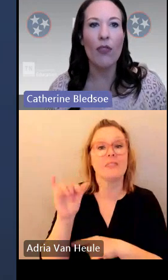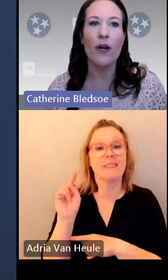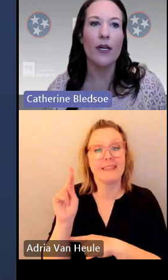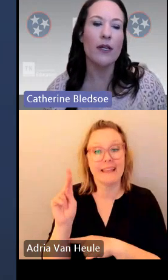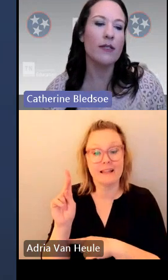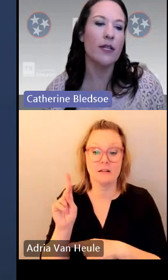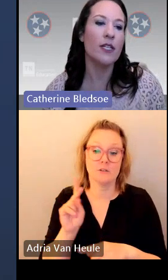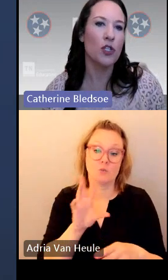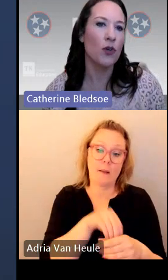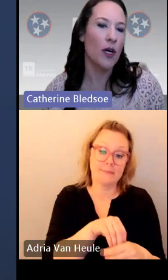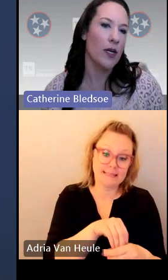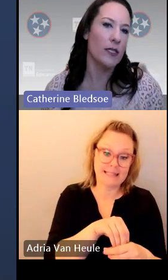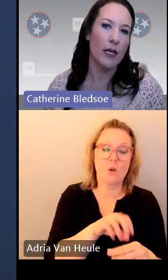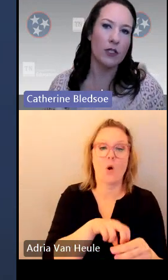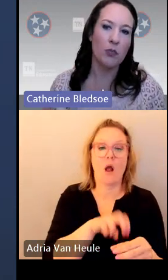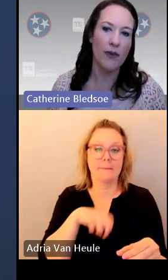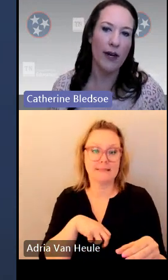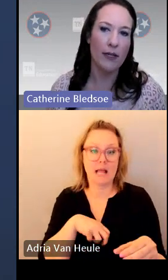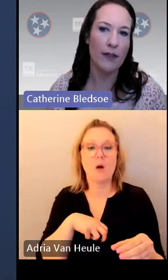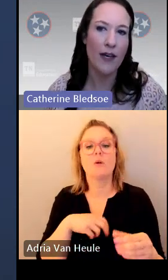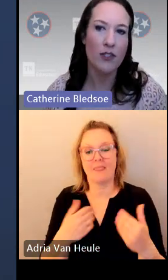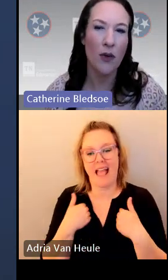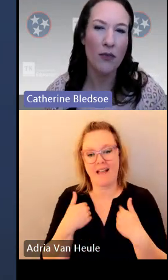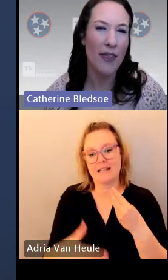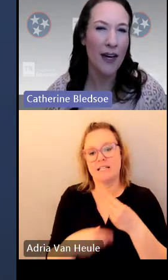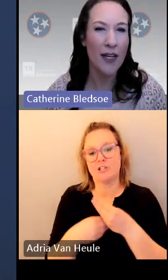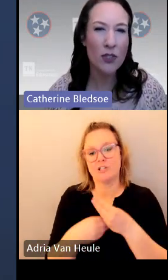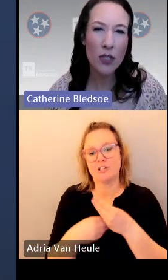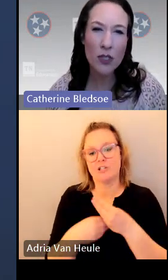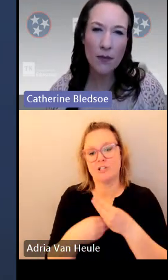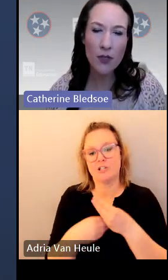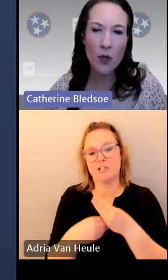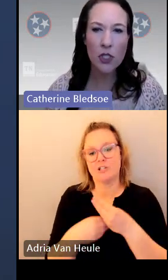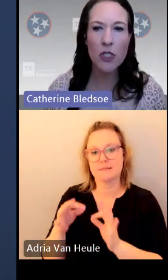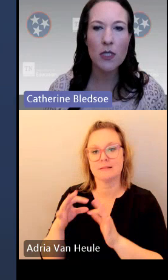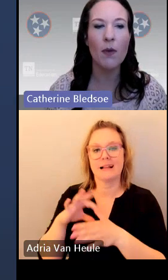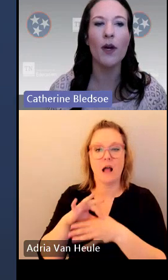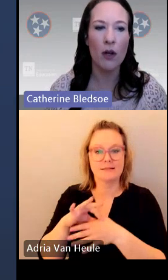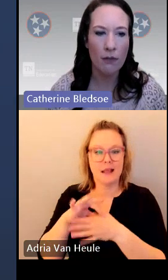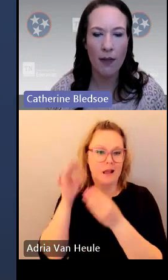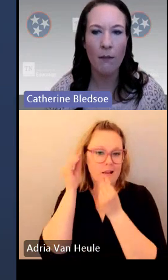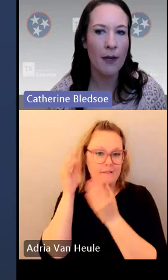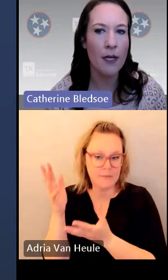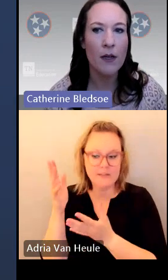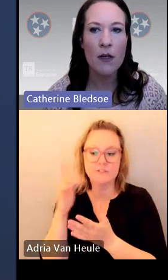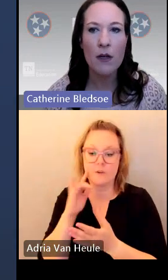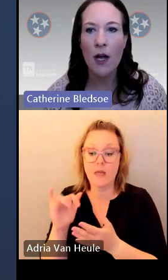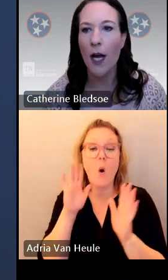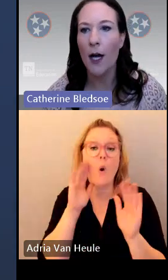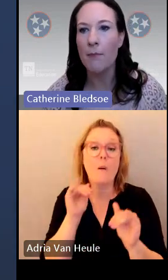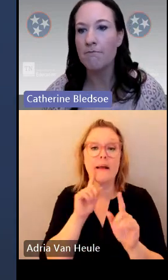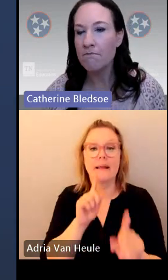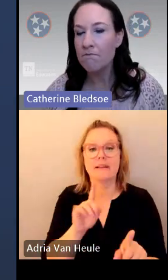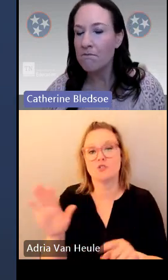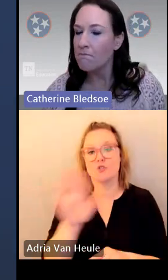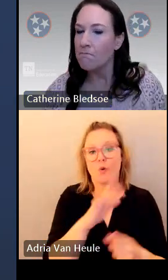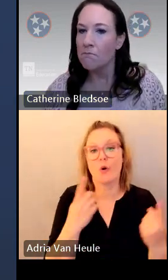or out, there is additional context provided in that. So hopefully that answered some of your questions, but we are developing